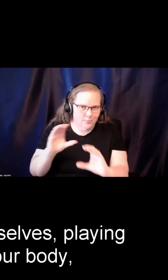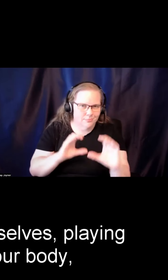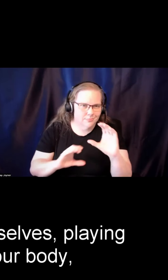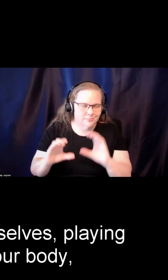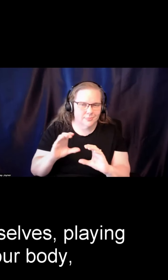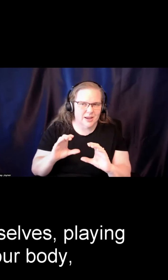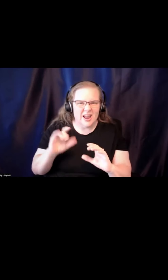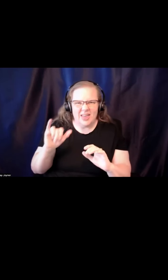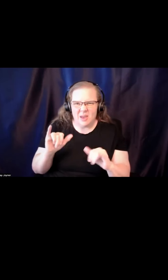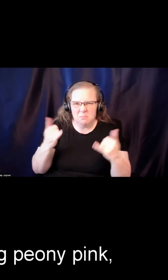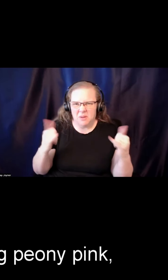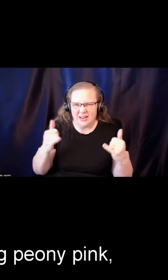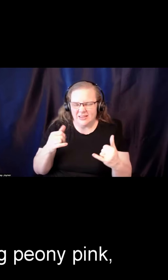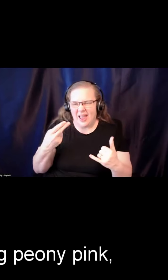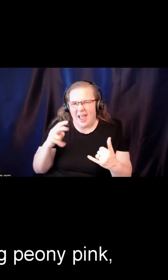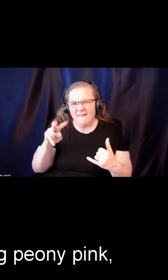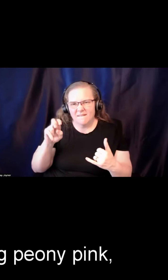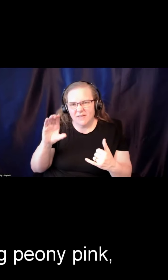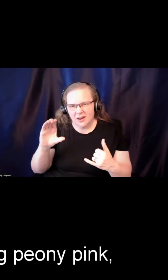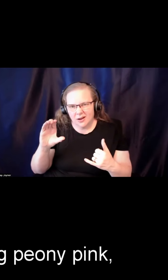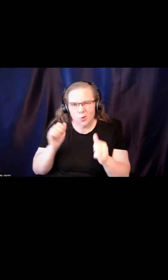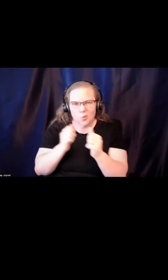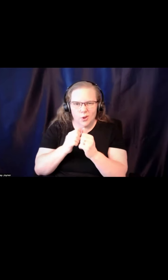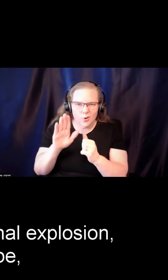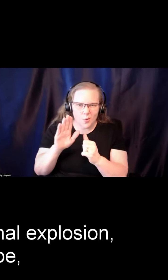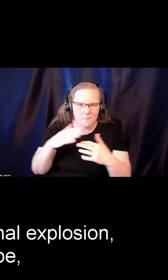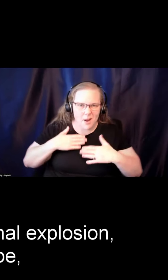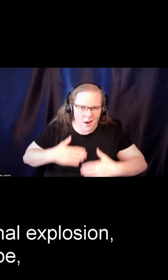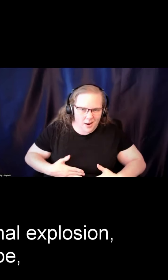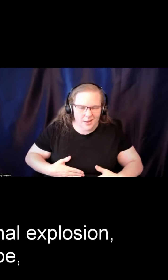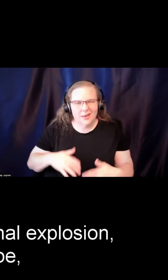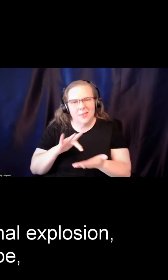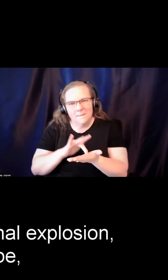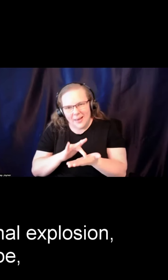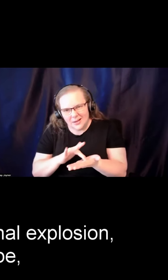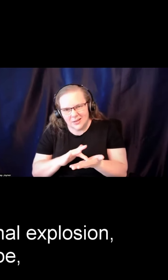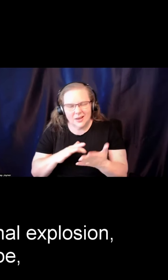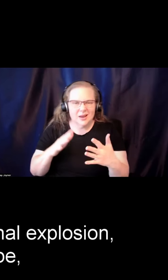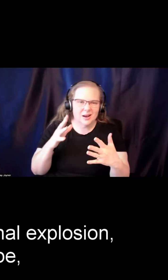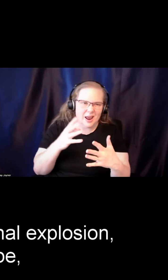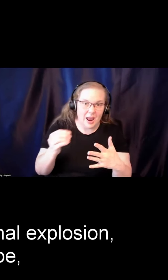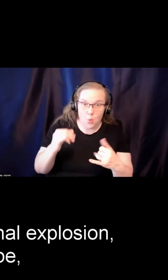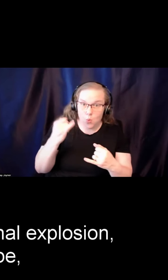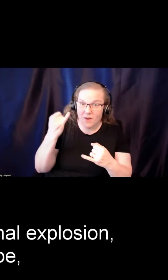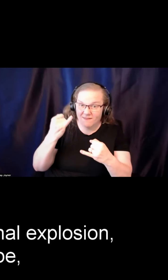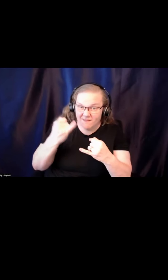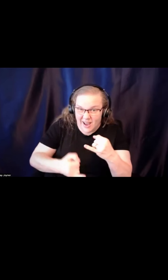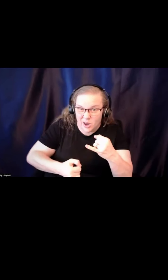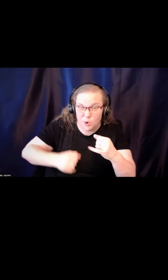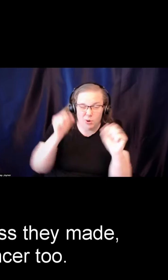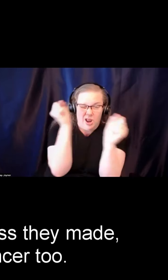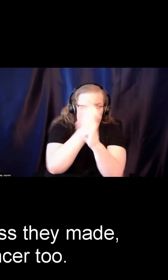playing havoc with your body, staining everything peony pink, and in one great final explosion, you